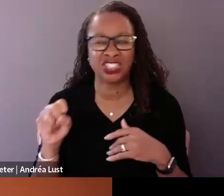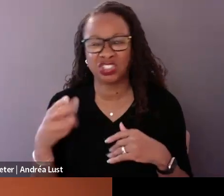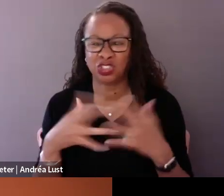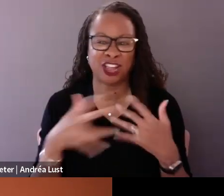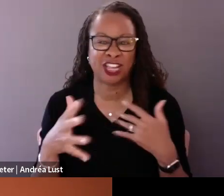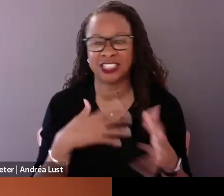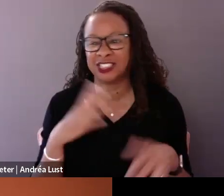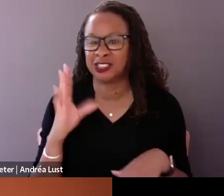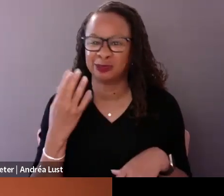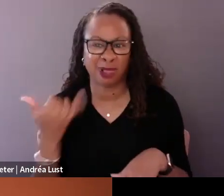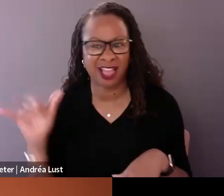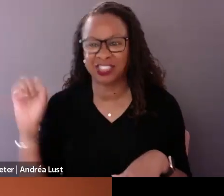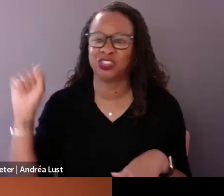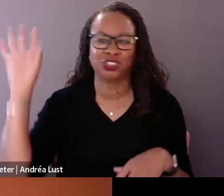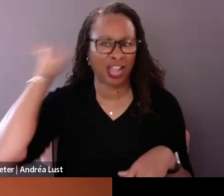blondish hair.